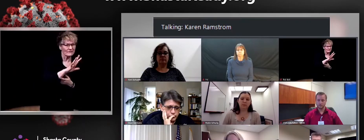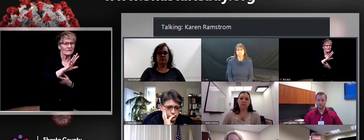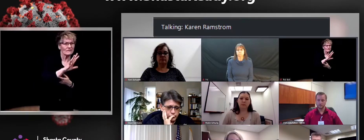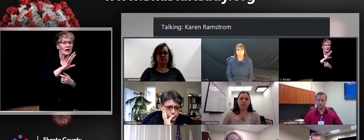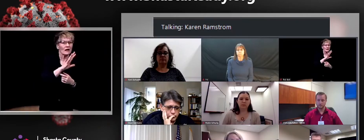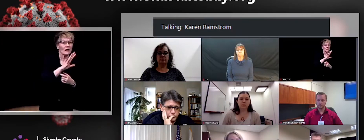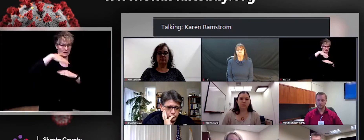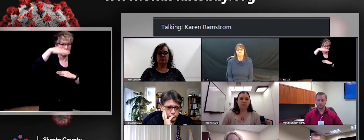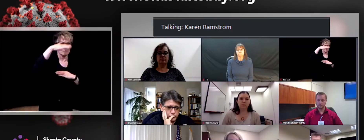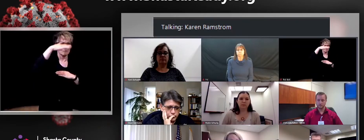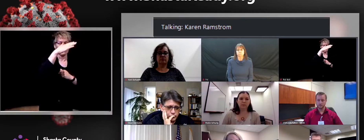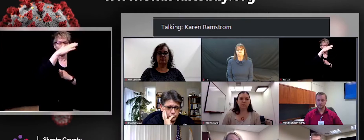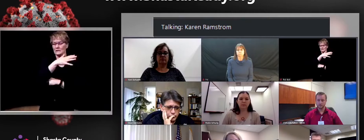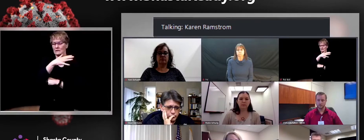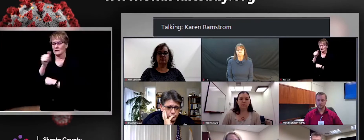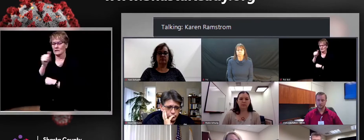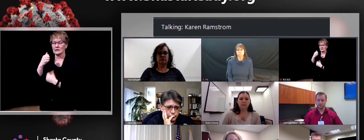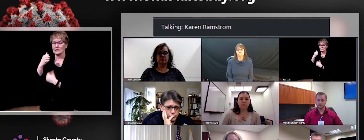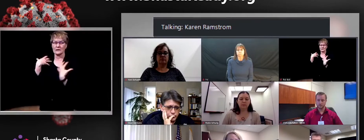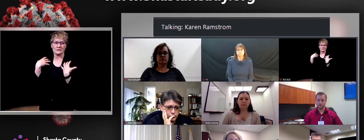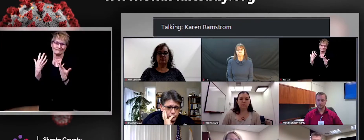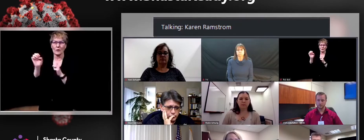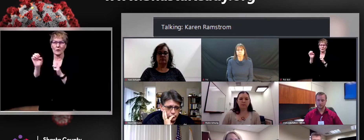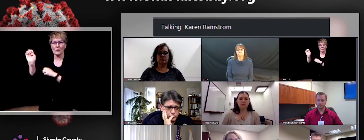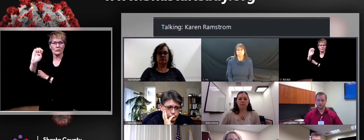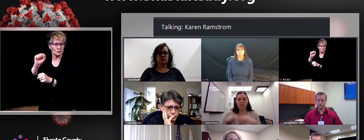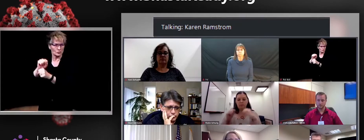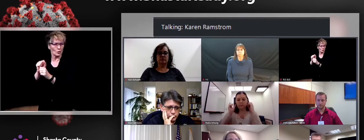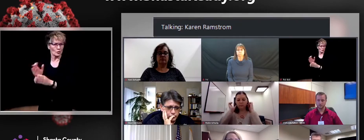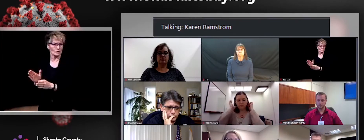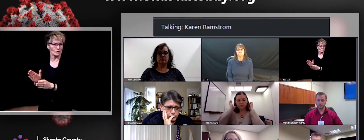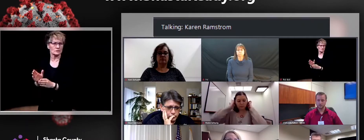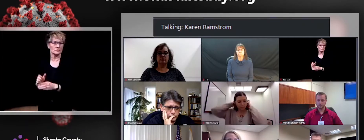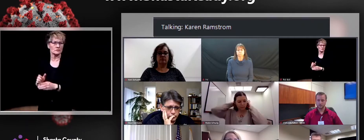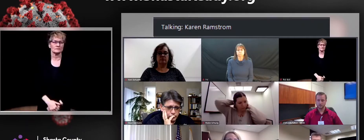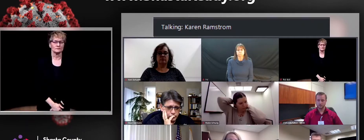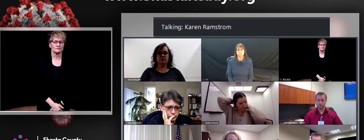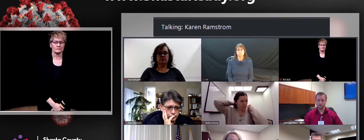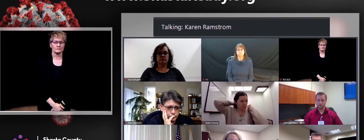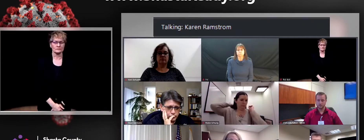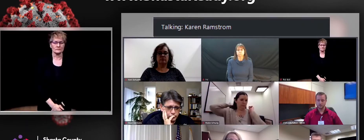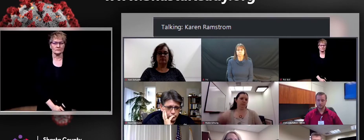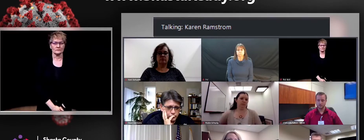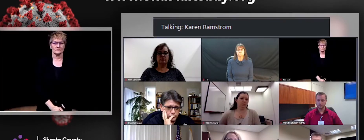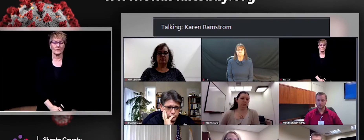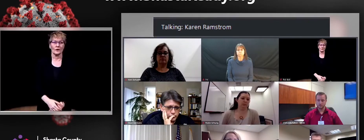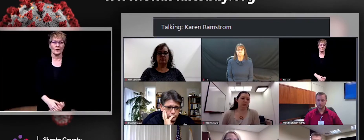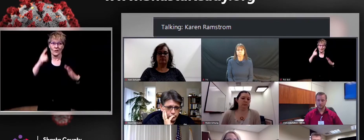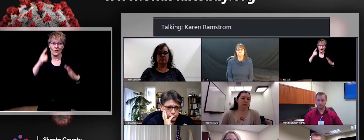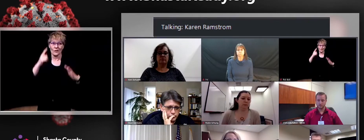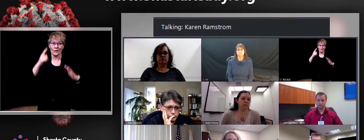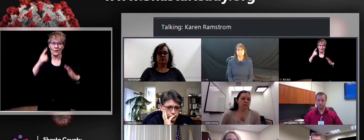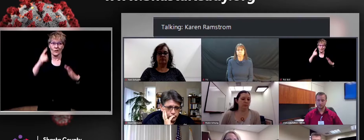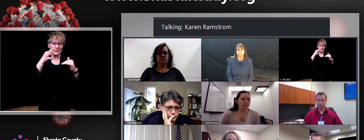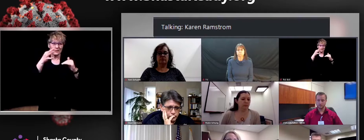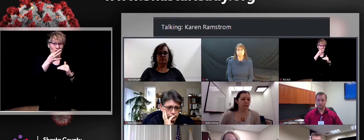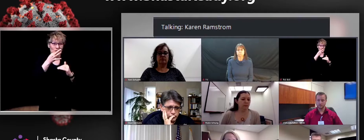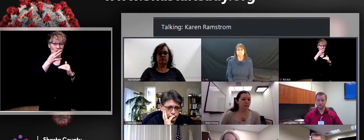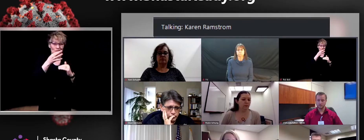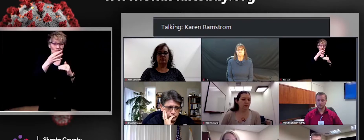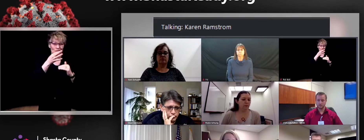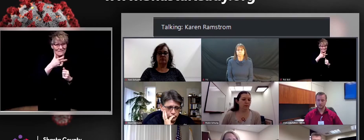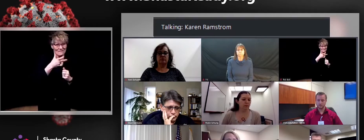well. We're starting to plan and would really like to move to 65 and older with high-risk medical